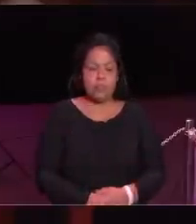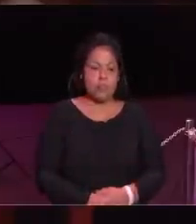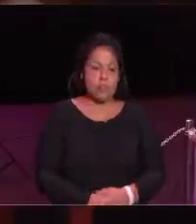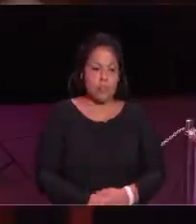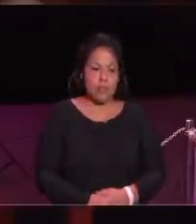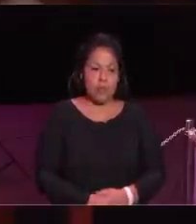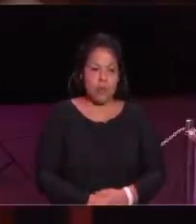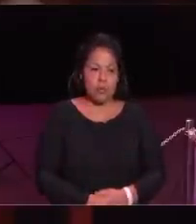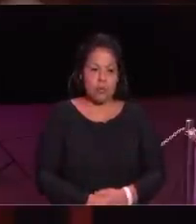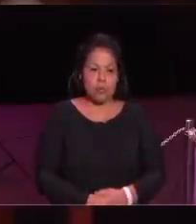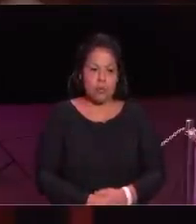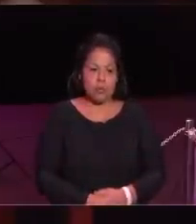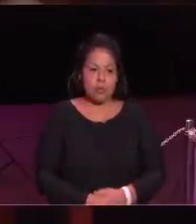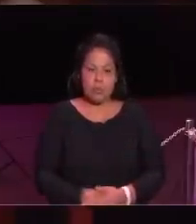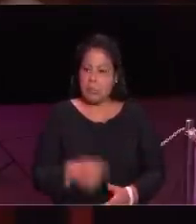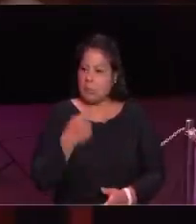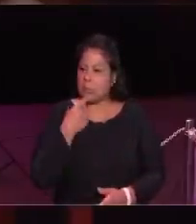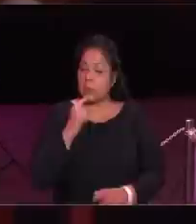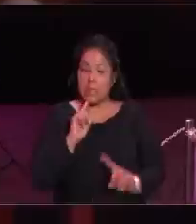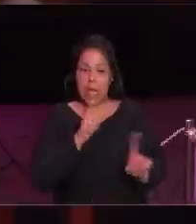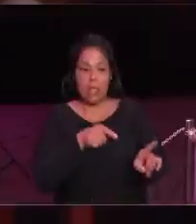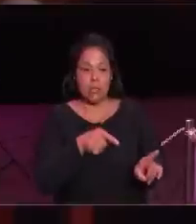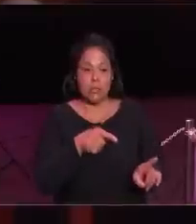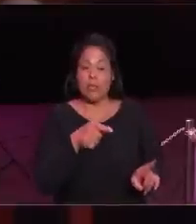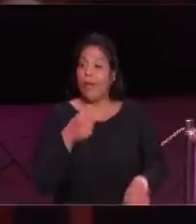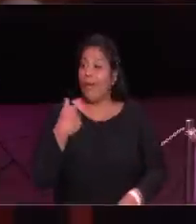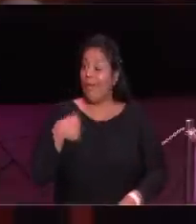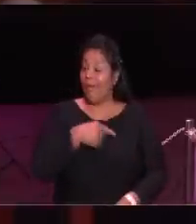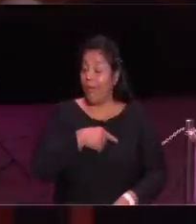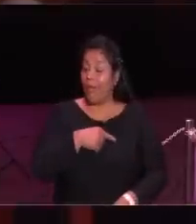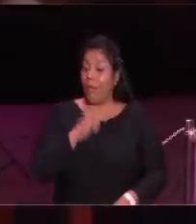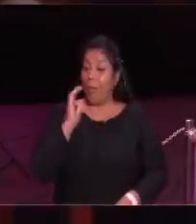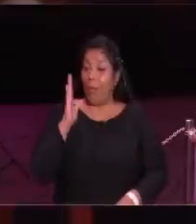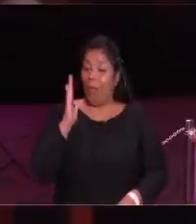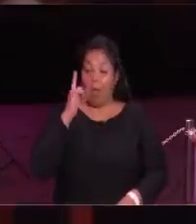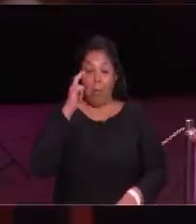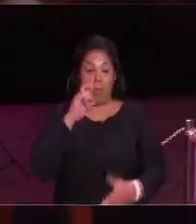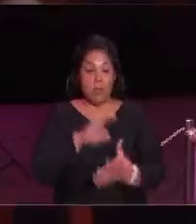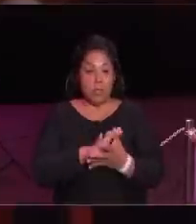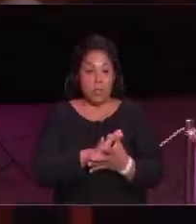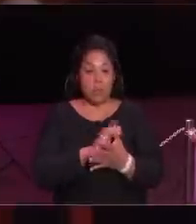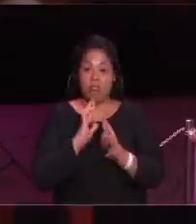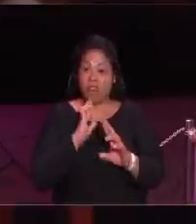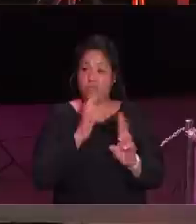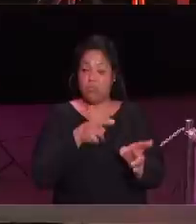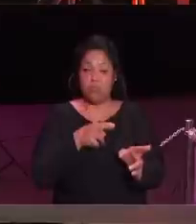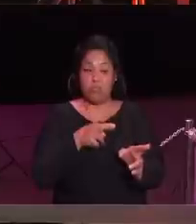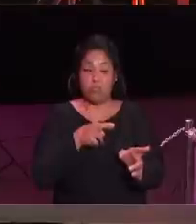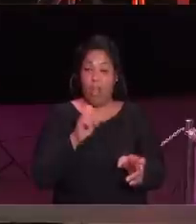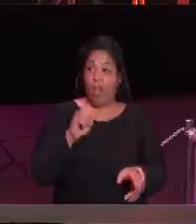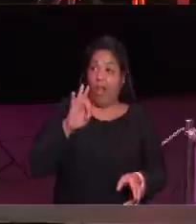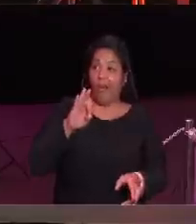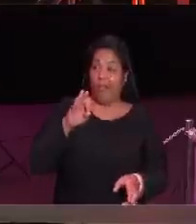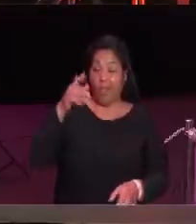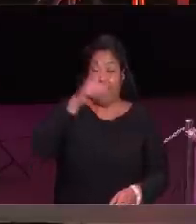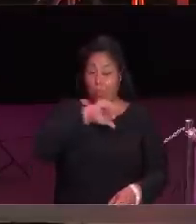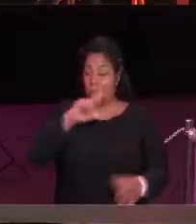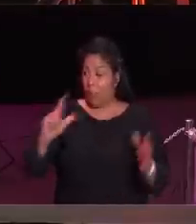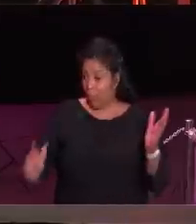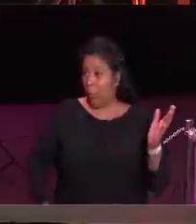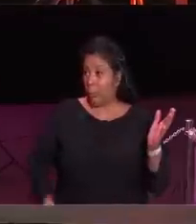And he answered and he said, we will believe the report of the